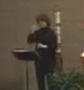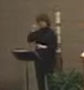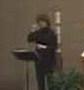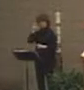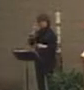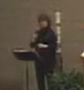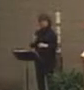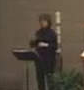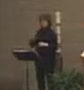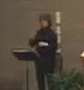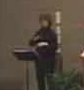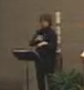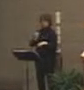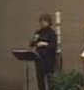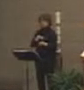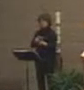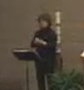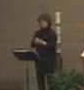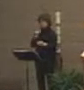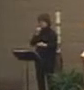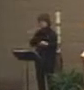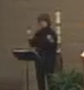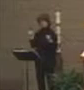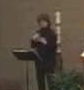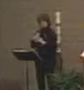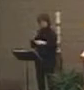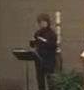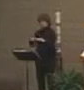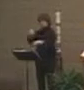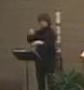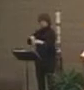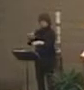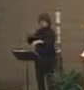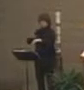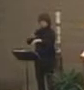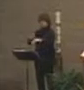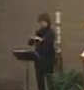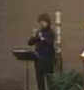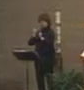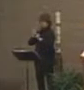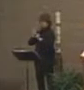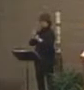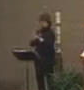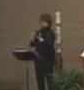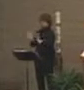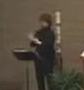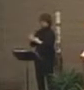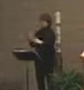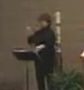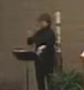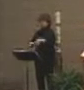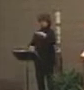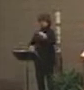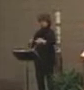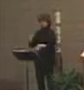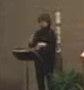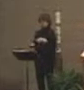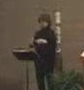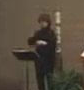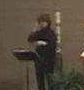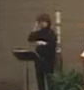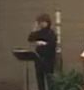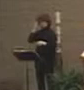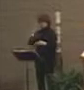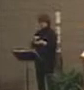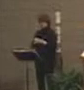holiness, are not afraid to walk into that basilica and look at Christ in judgment, knowing that one day that exact thing